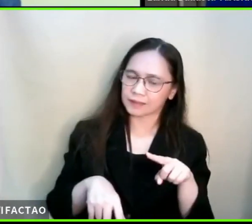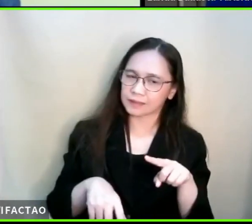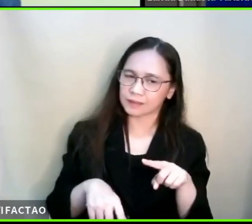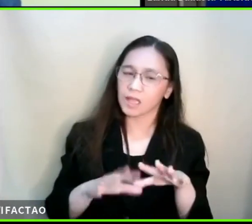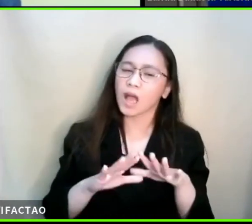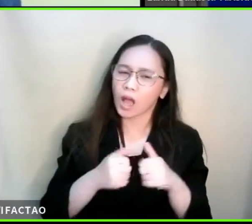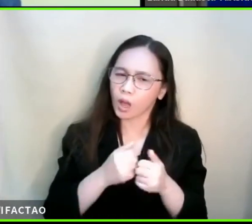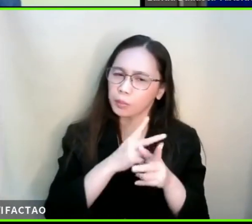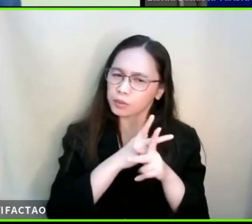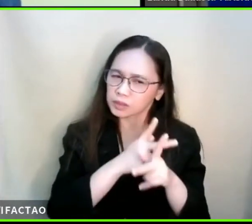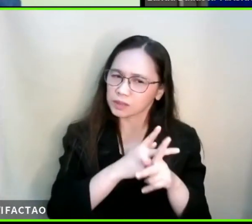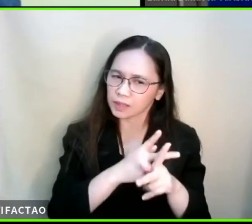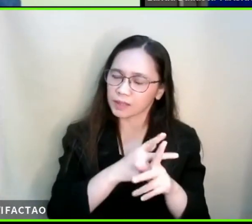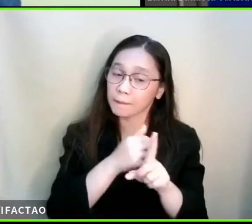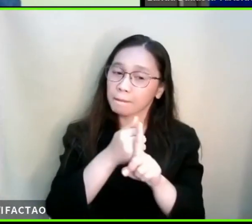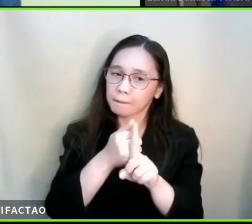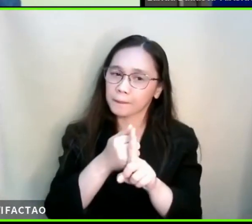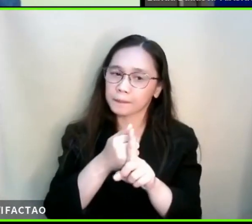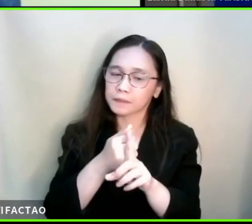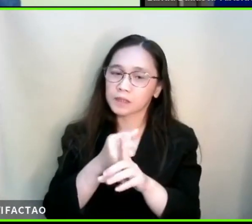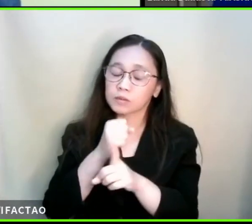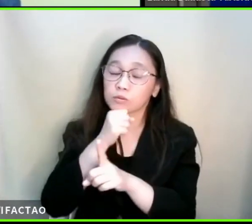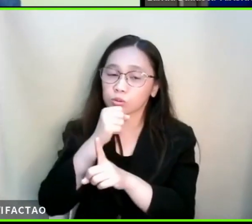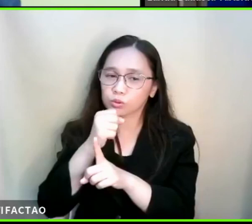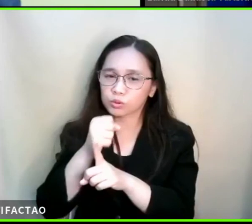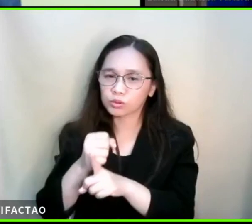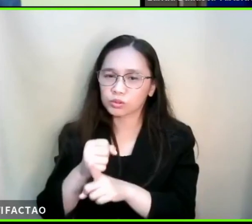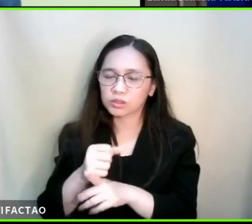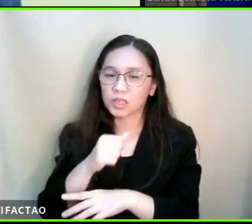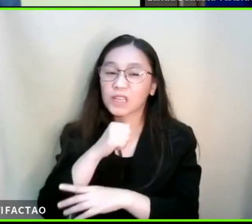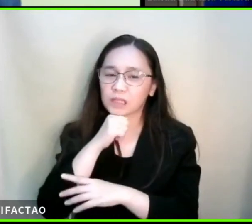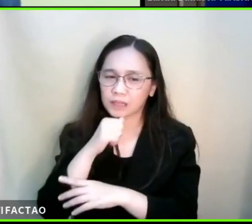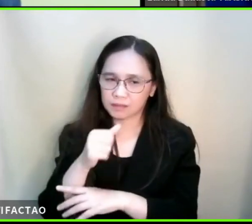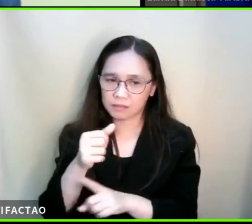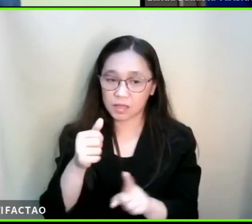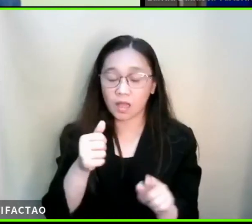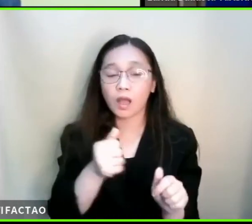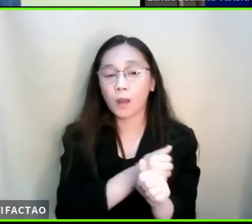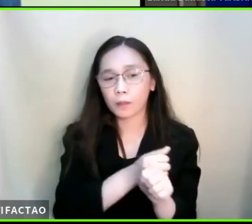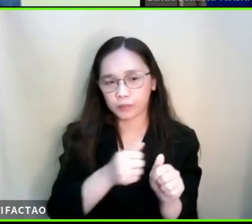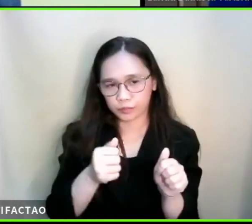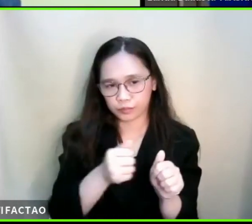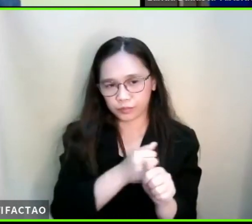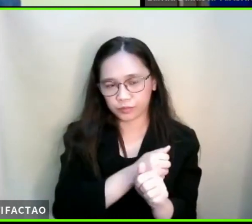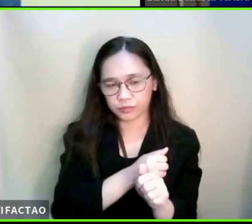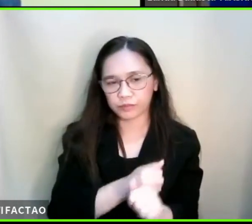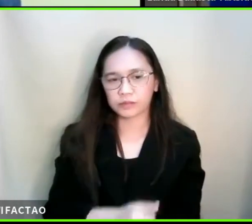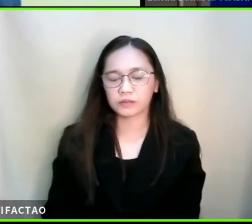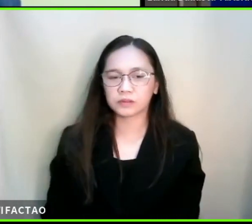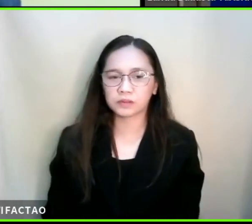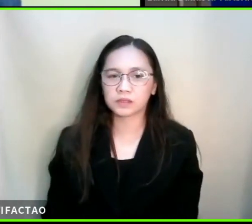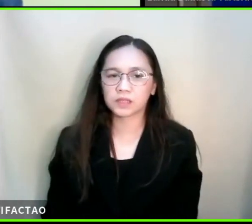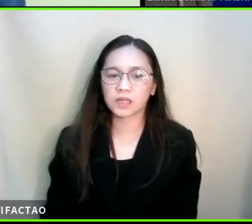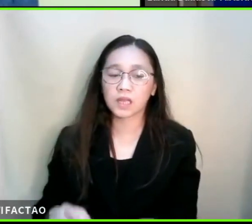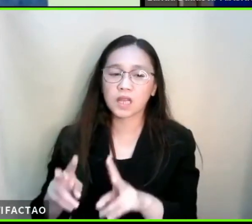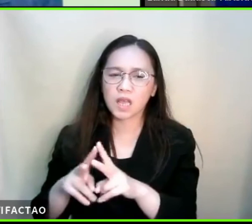protect himself, kasi we need to make sure that they will not be subject to abuse. So very tricky yon, Sir Anil,